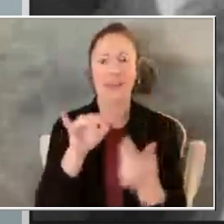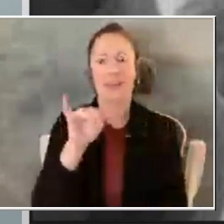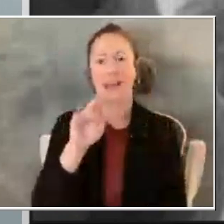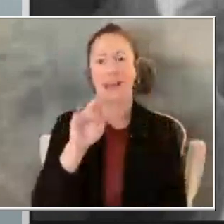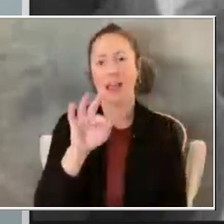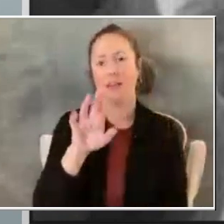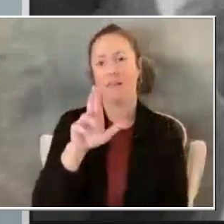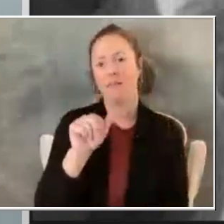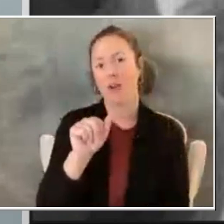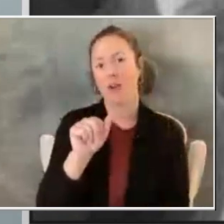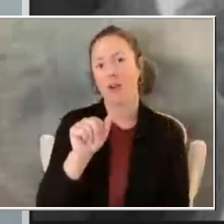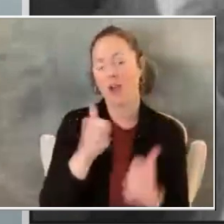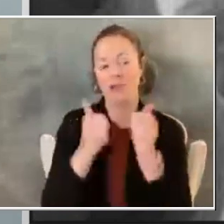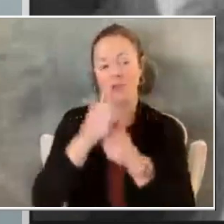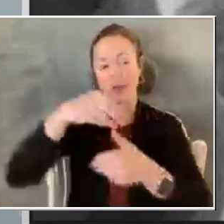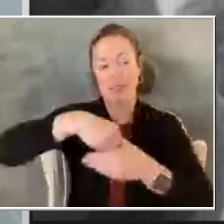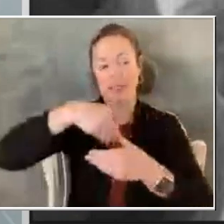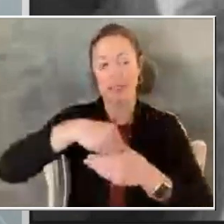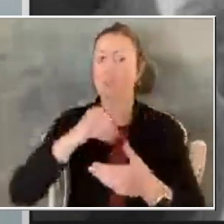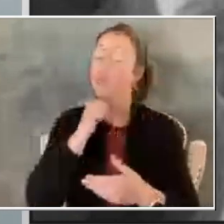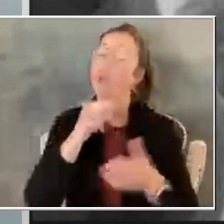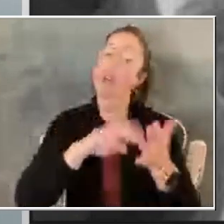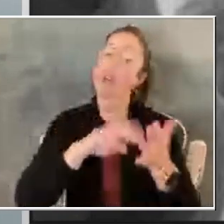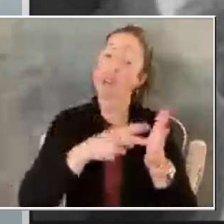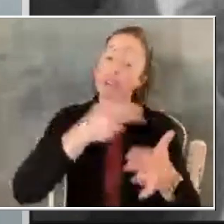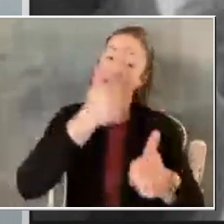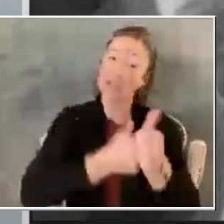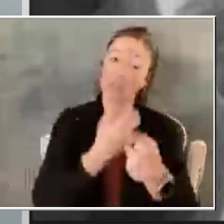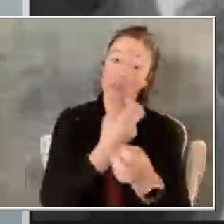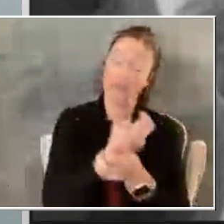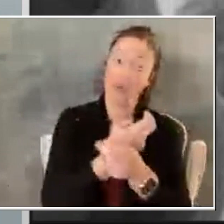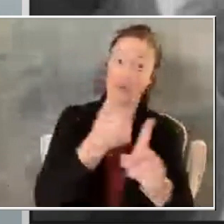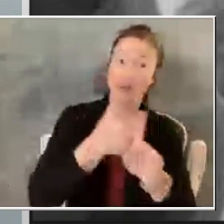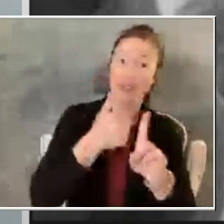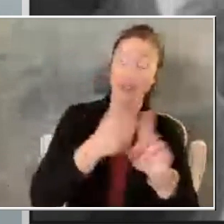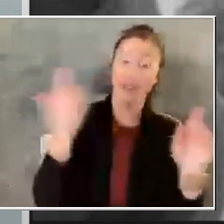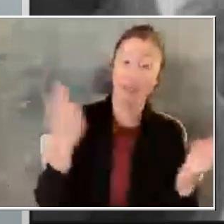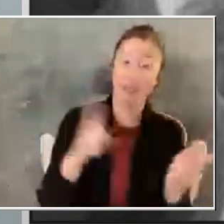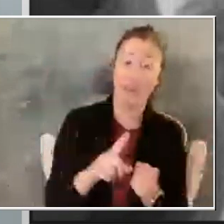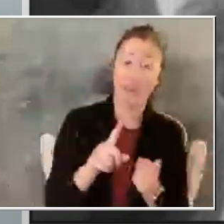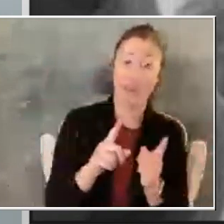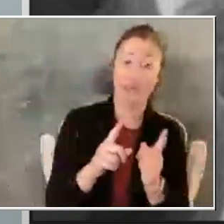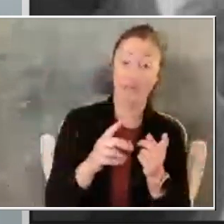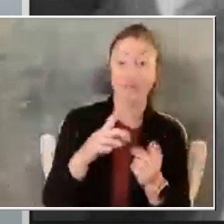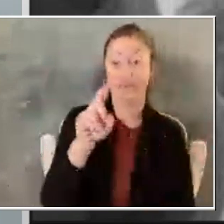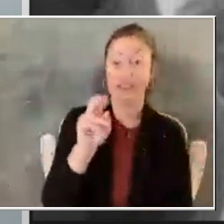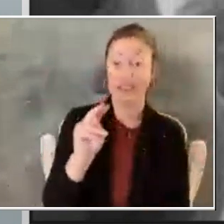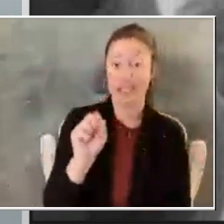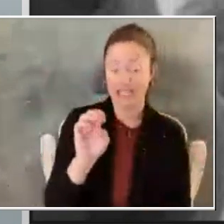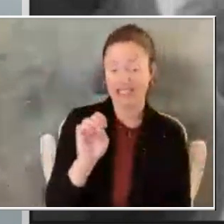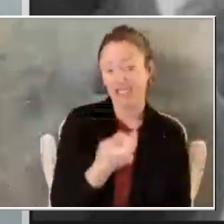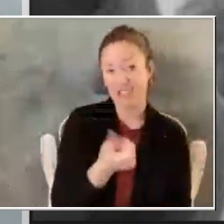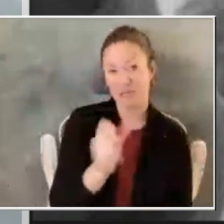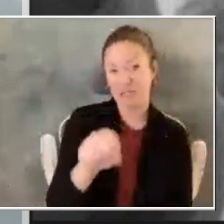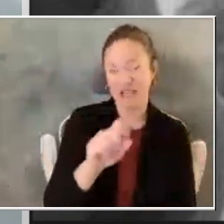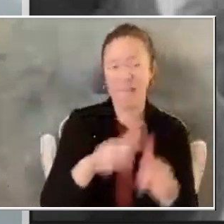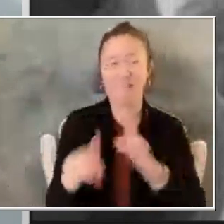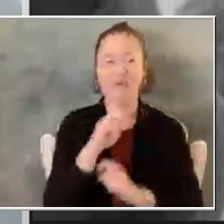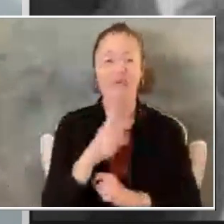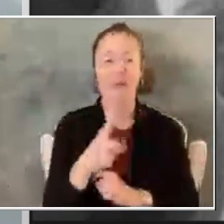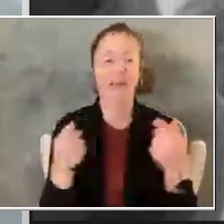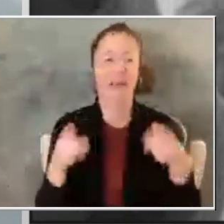each piece of bone is necessarily less dense, although it is a little bit. It's more that there is just less